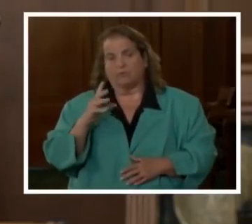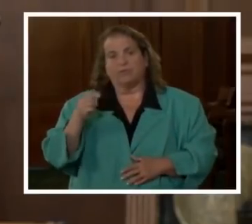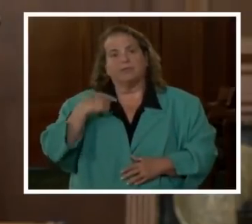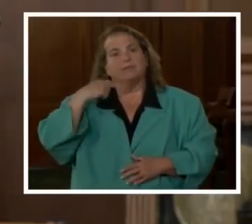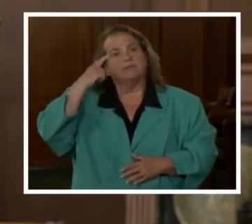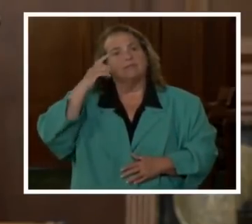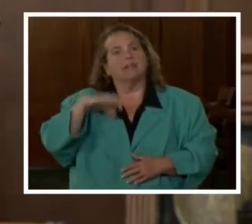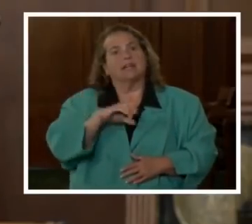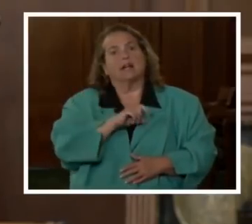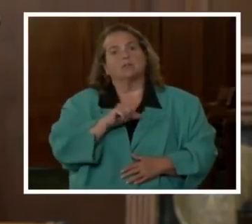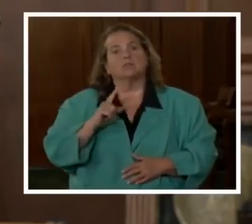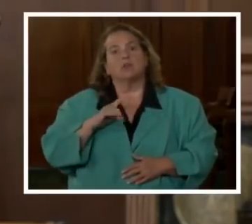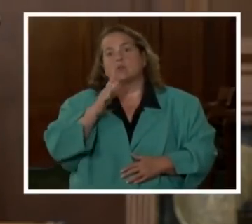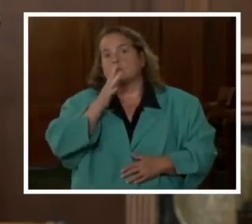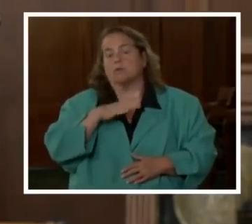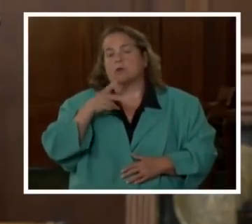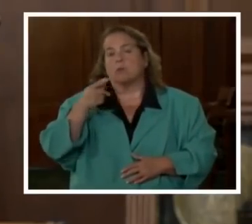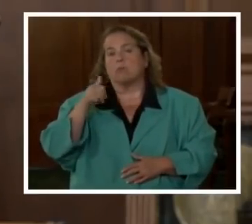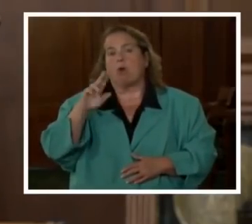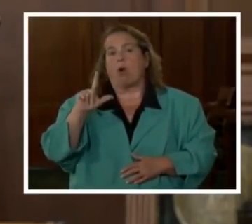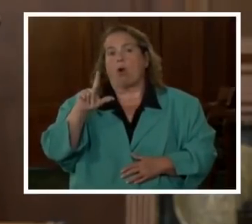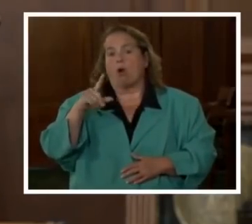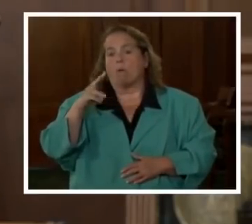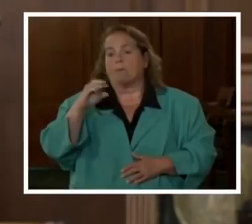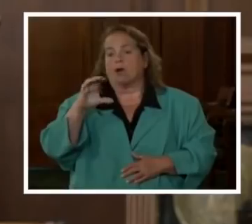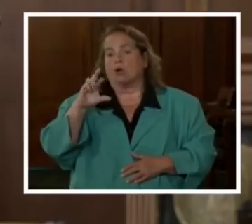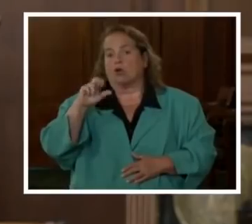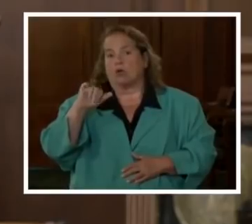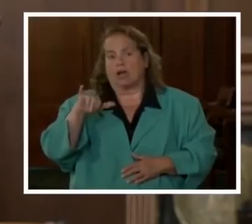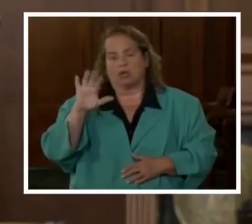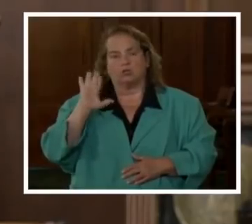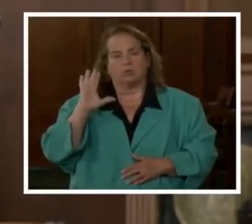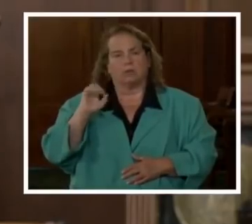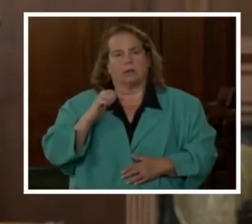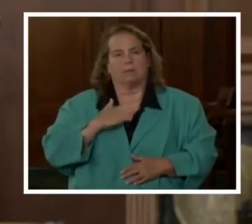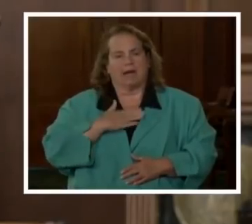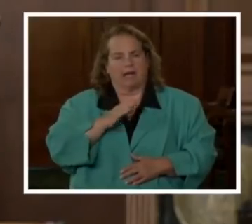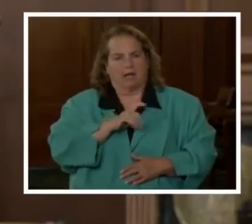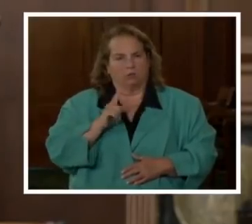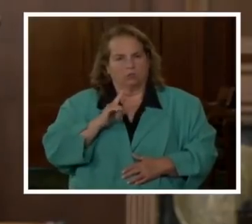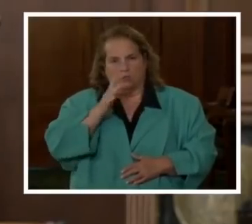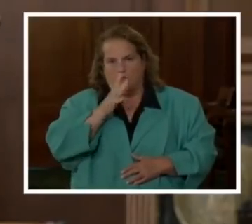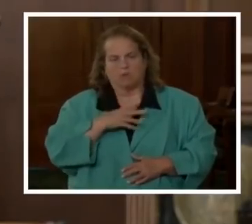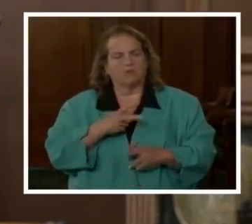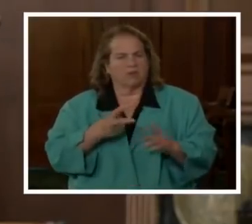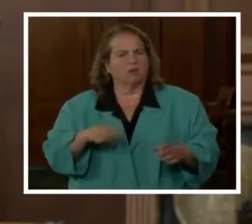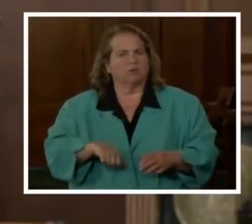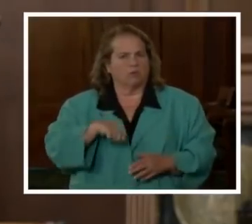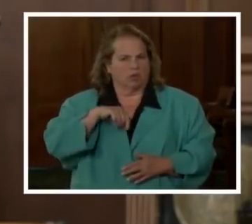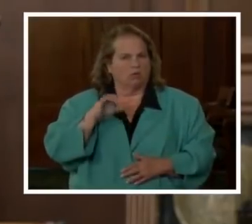think Councilwoman Paula McCraney, who used to be my councilwoman, somebody I'm very proud of.